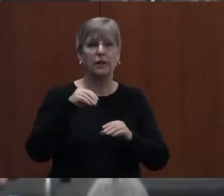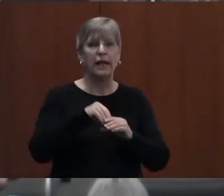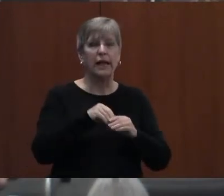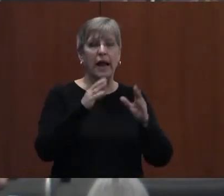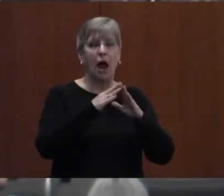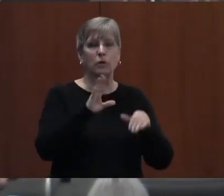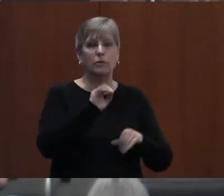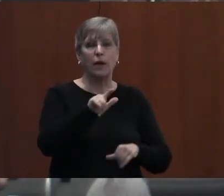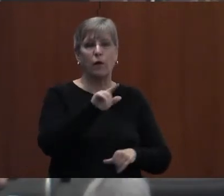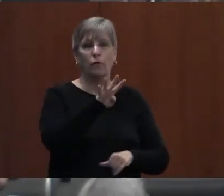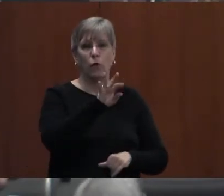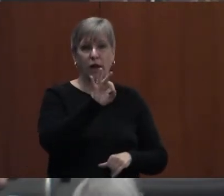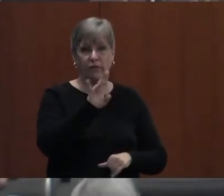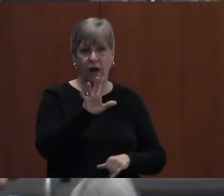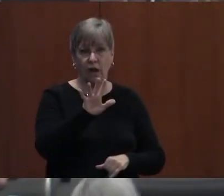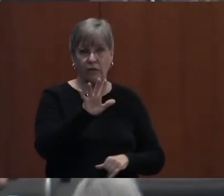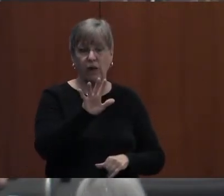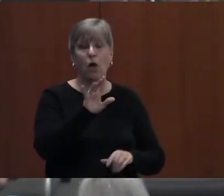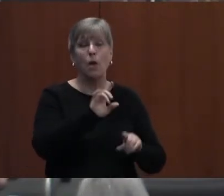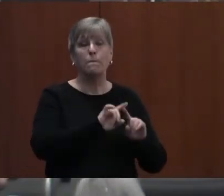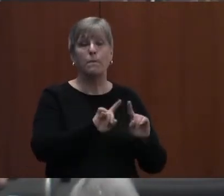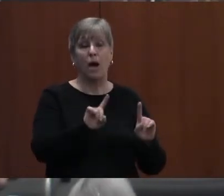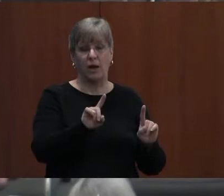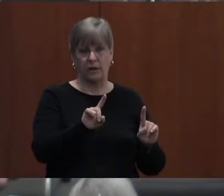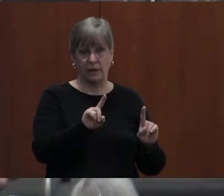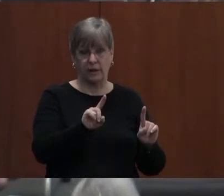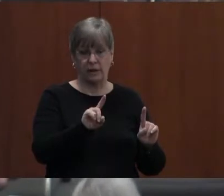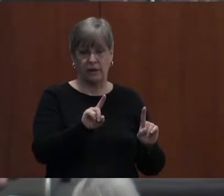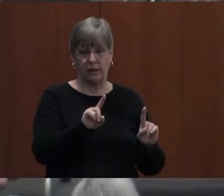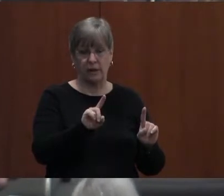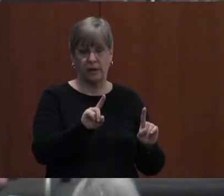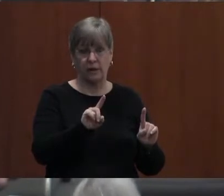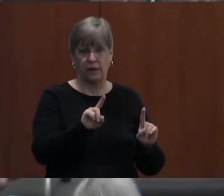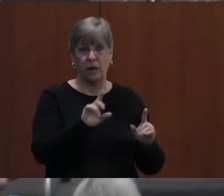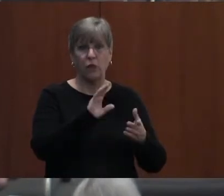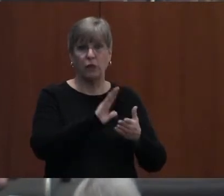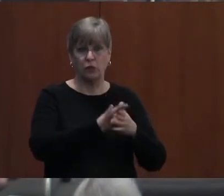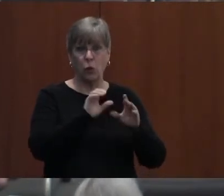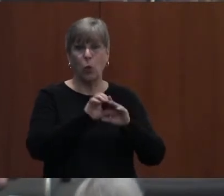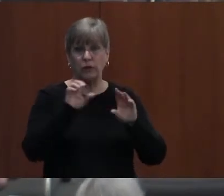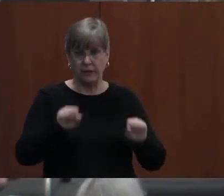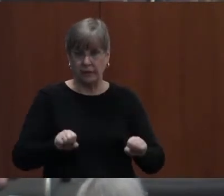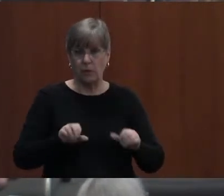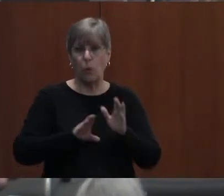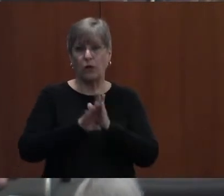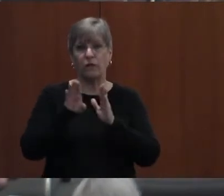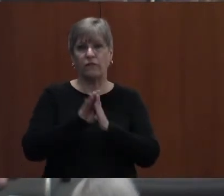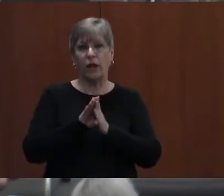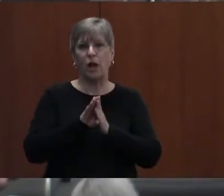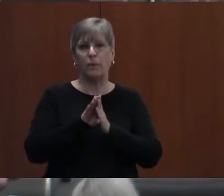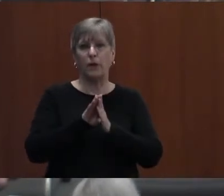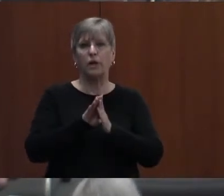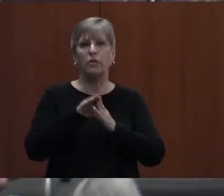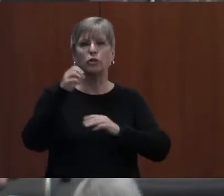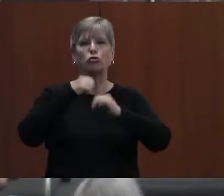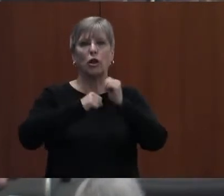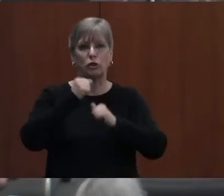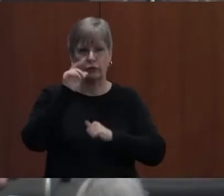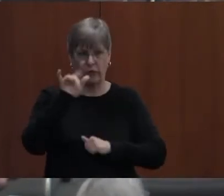Bill 495, but the school system would develop the framework